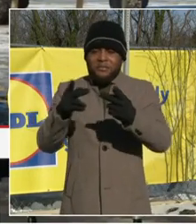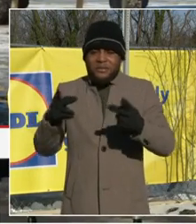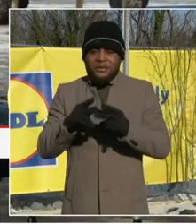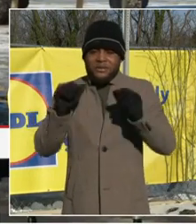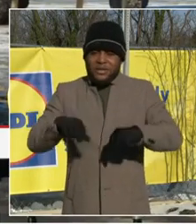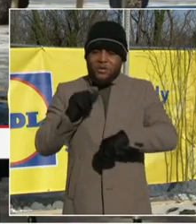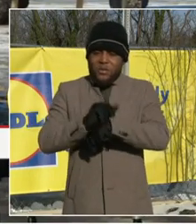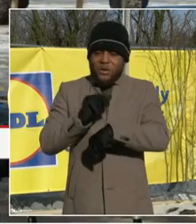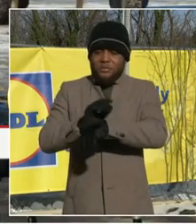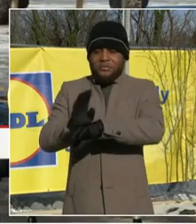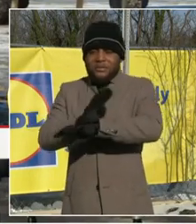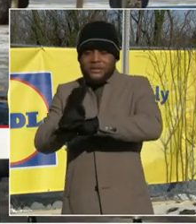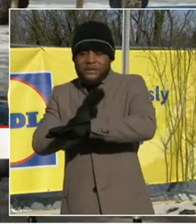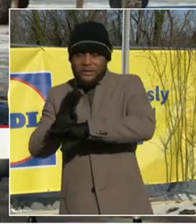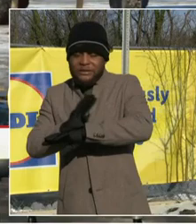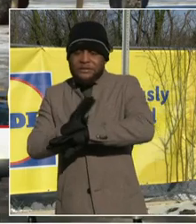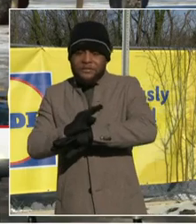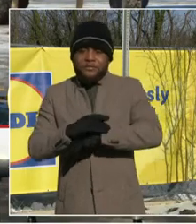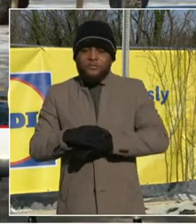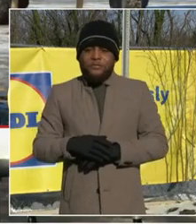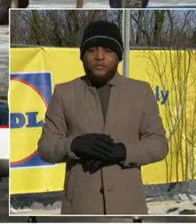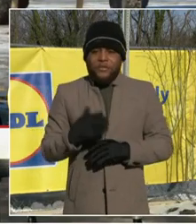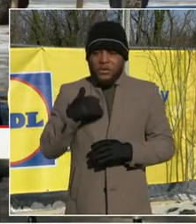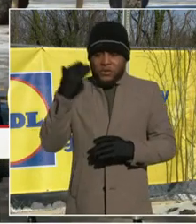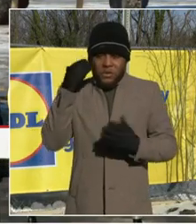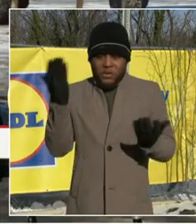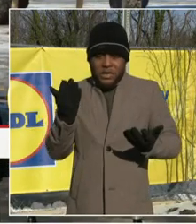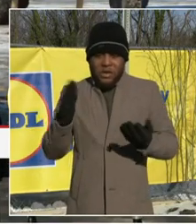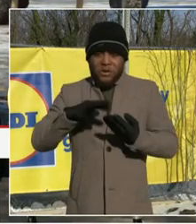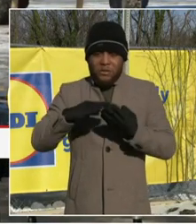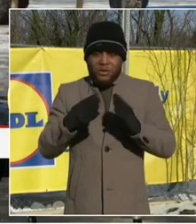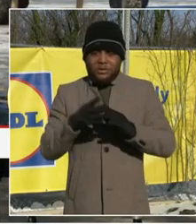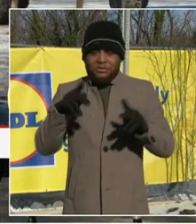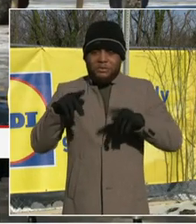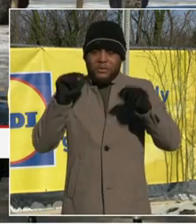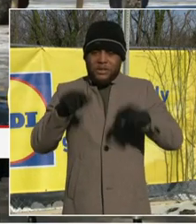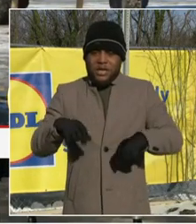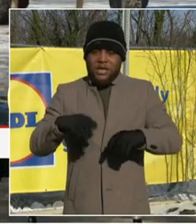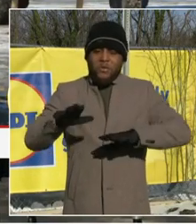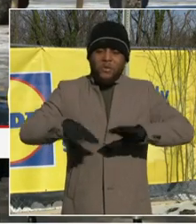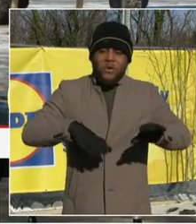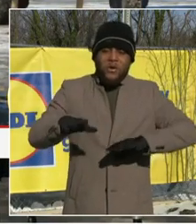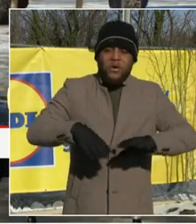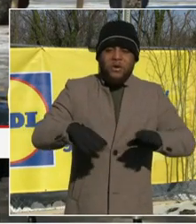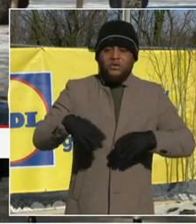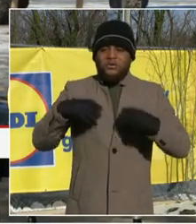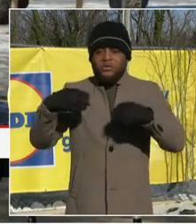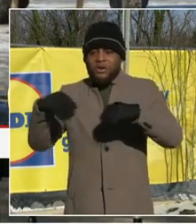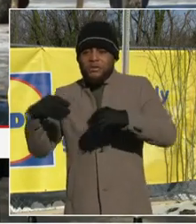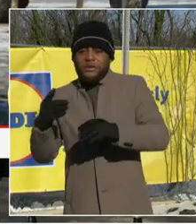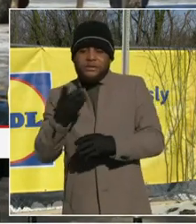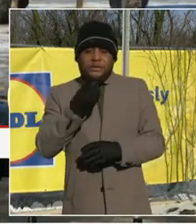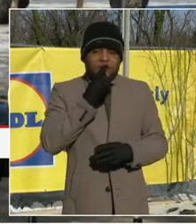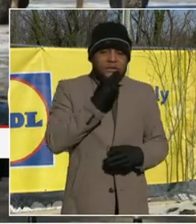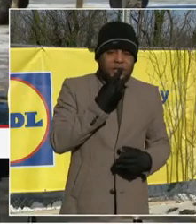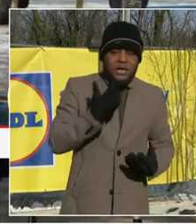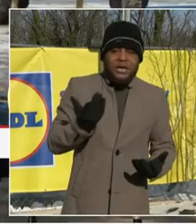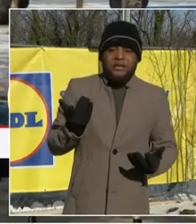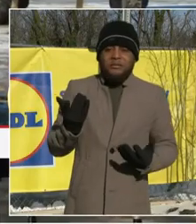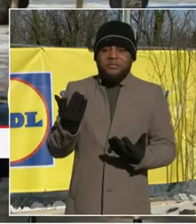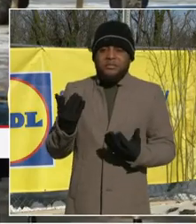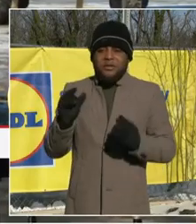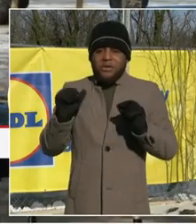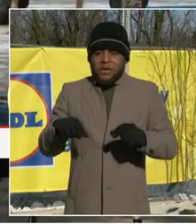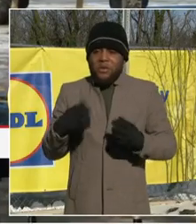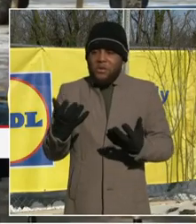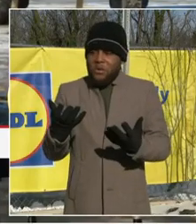here in this community, people want to be able to walk to shopping and dining just like they do everywhere else. And that